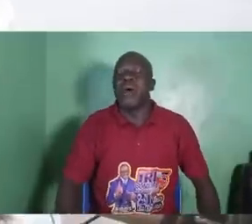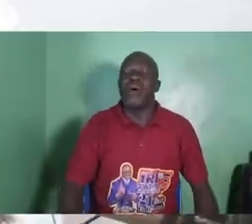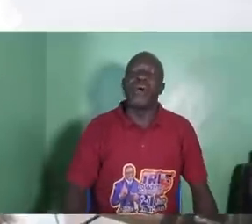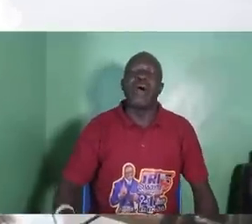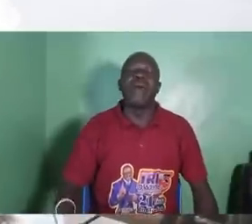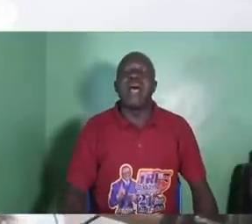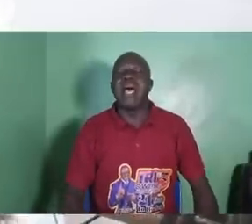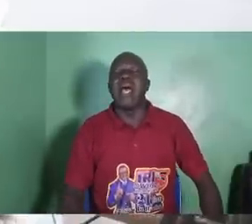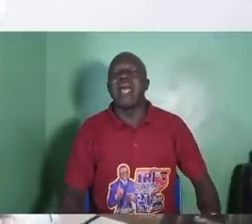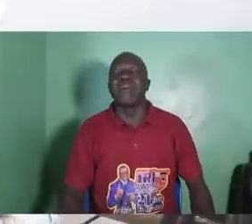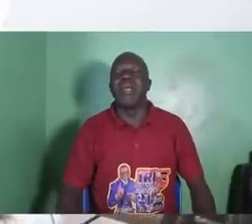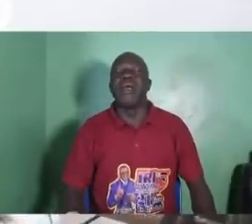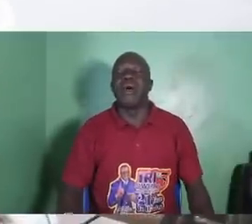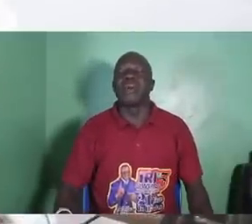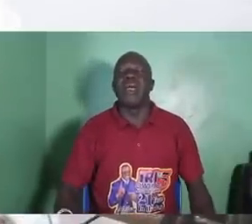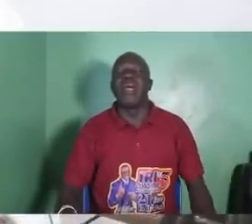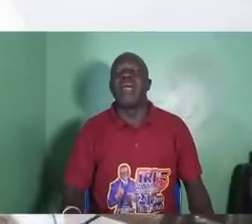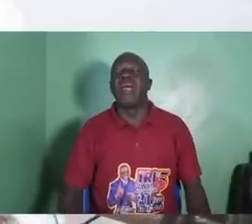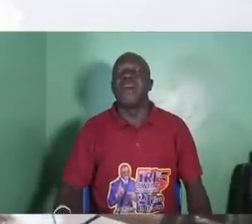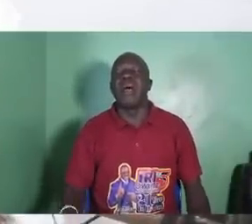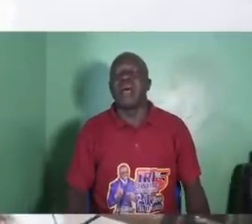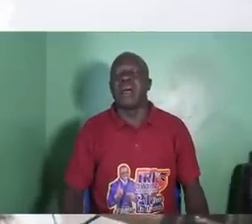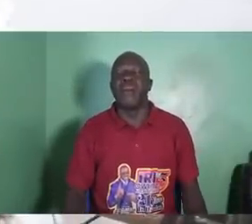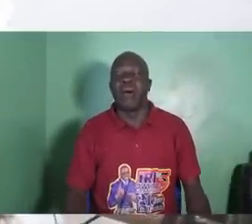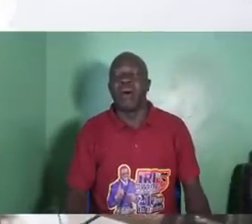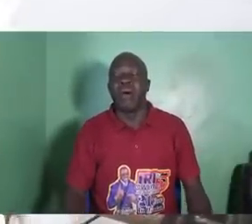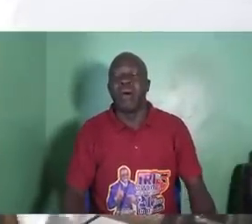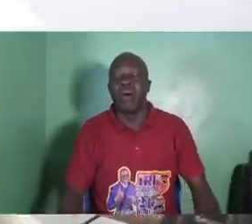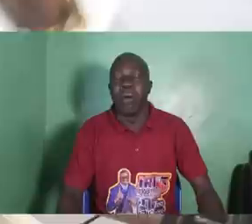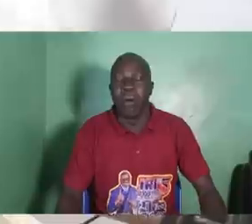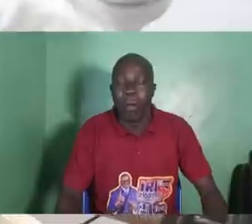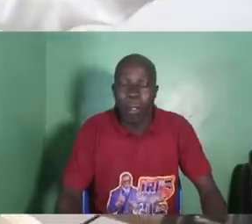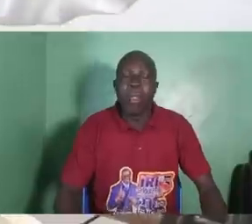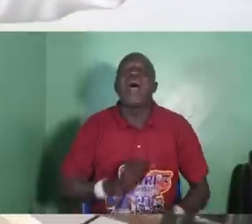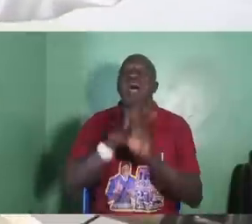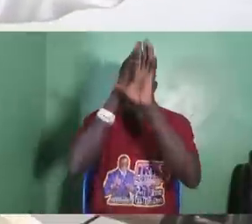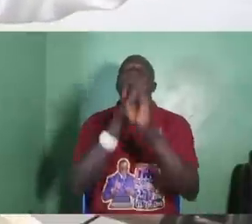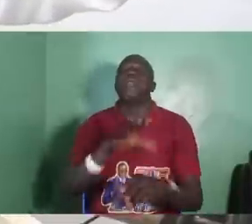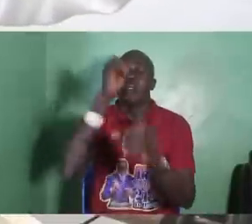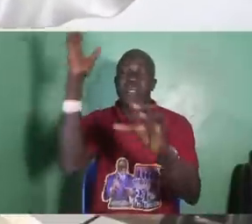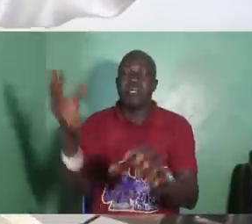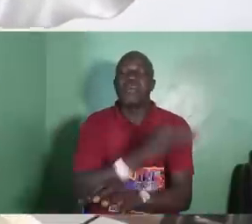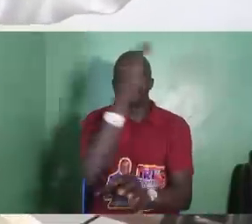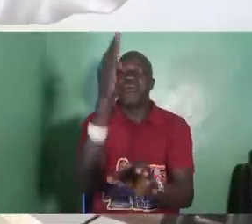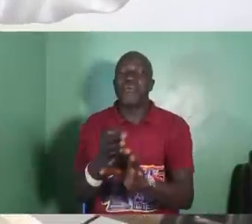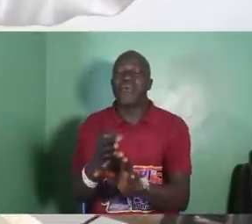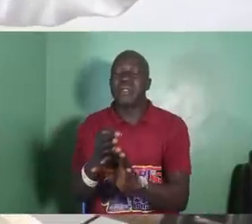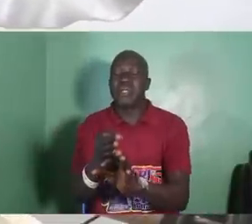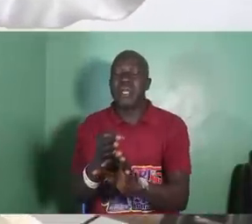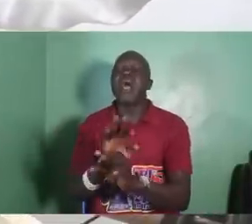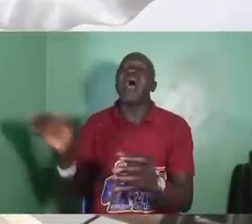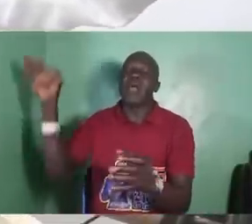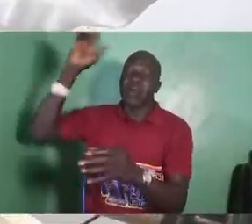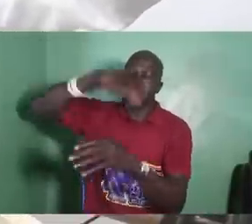wa ogore pe ope ma bo mo bless apere baba, I bless the symbol of faith. Put